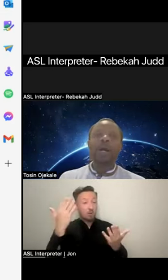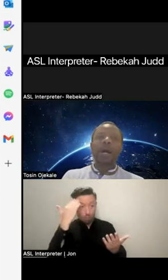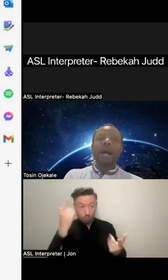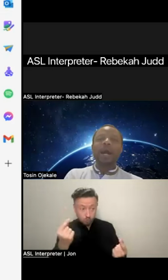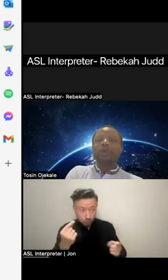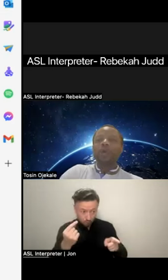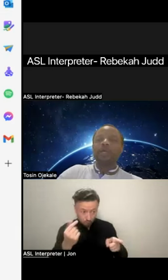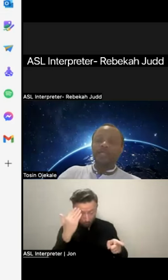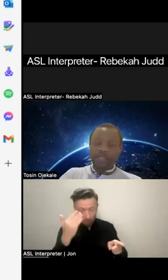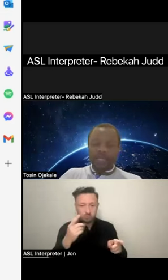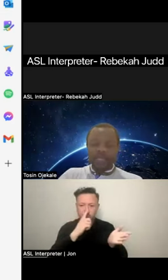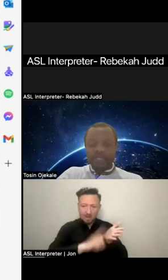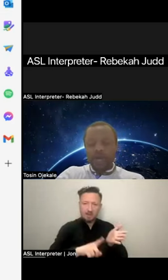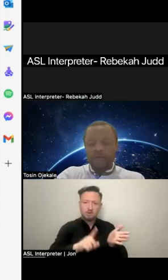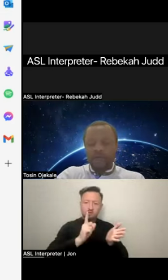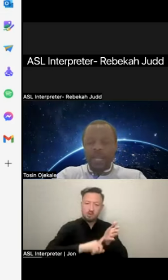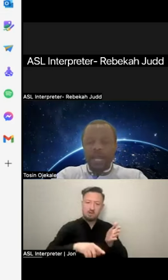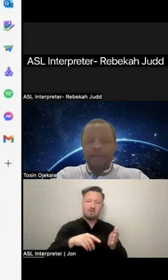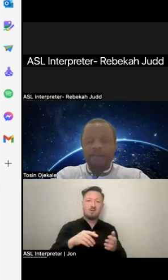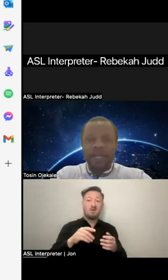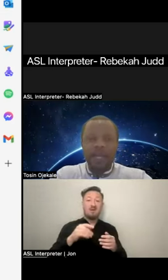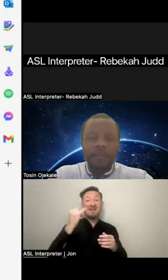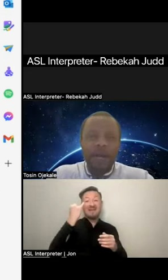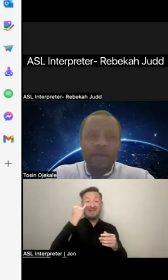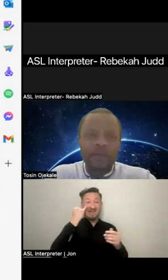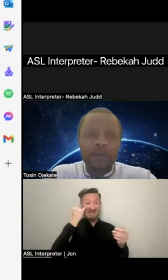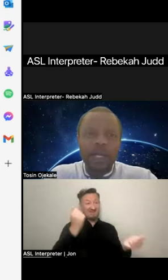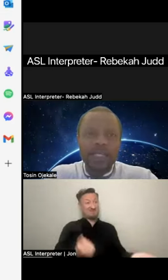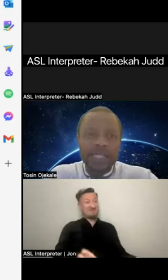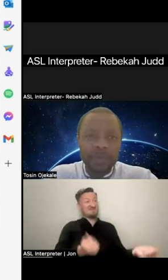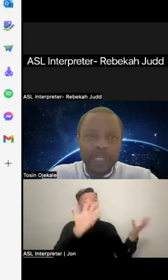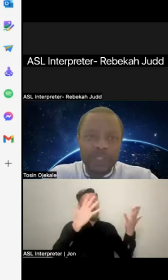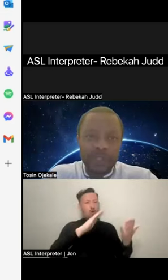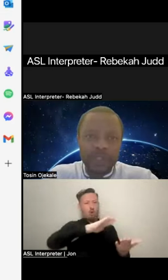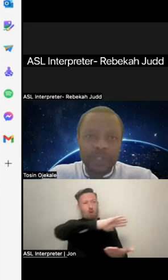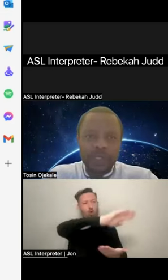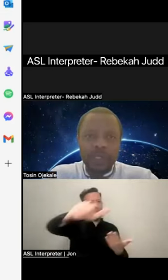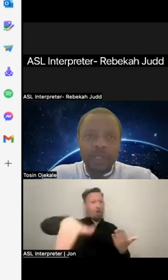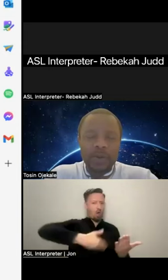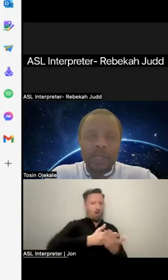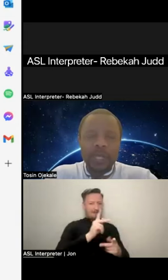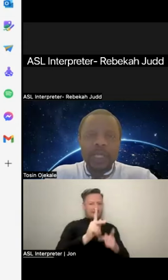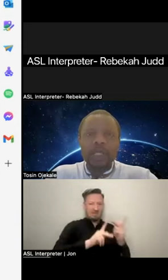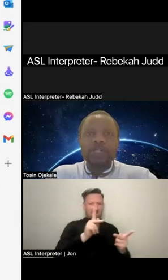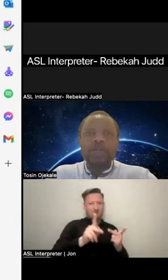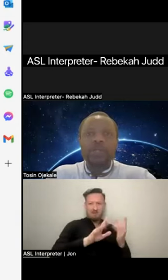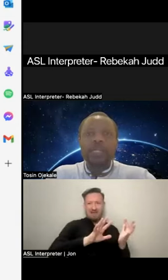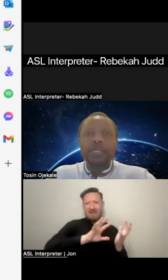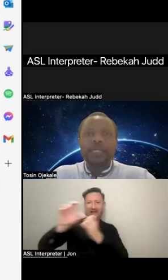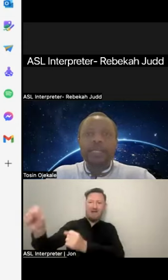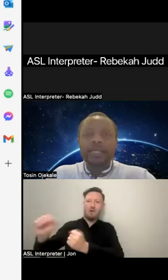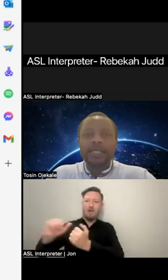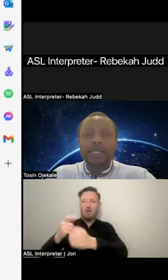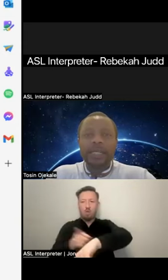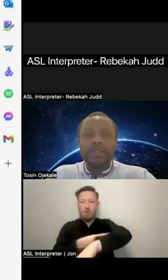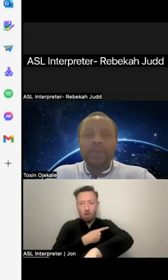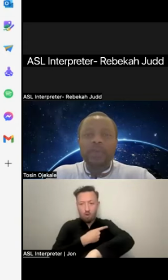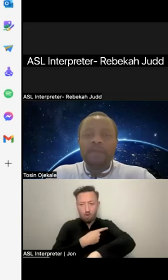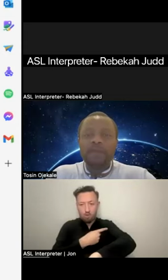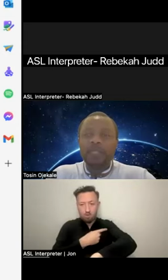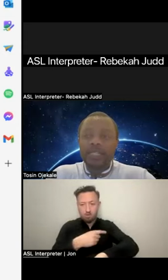know how long it takes. So I've been part of a simulation. Okay, so